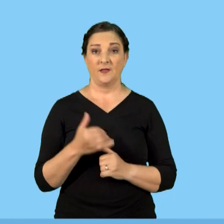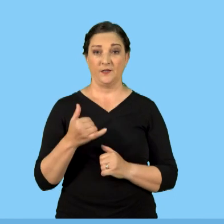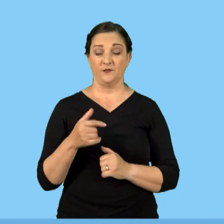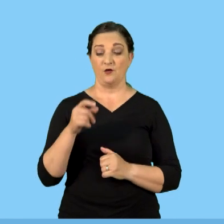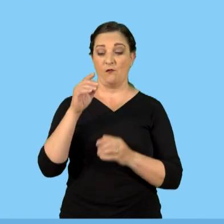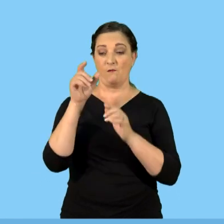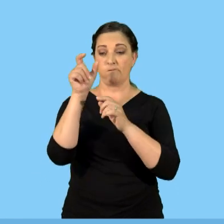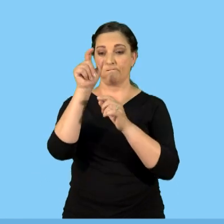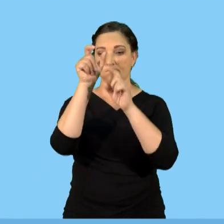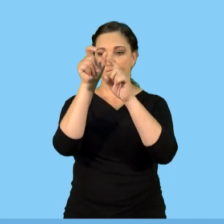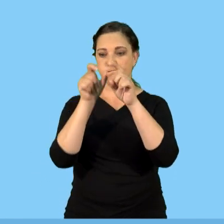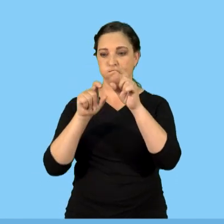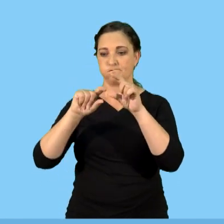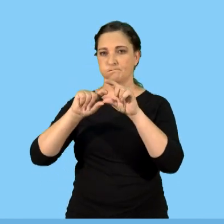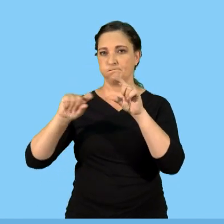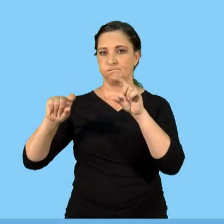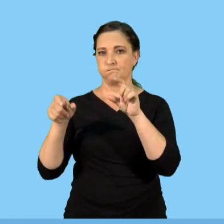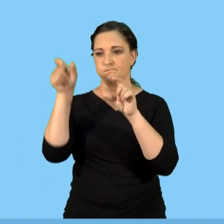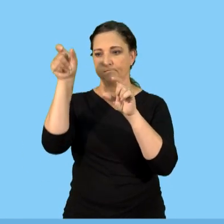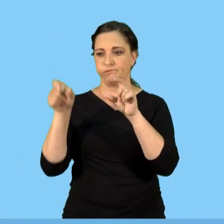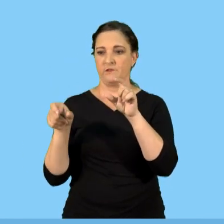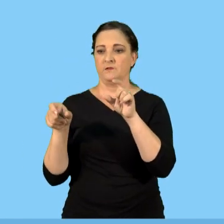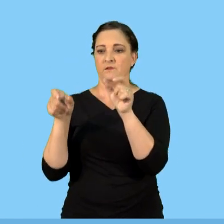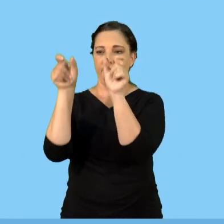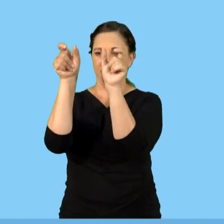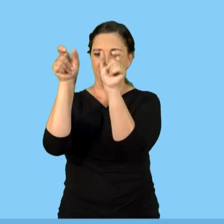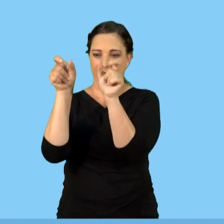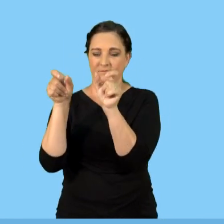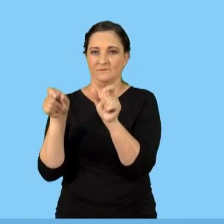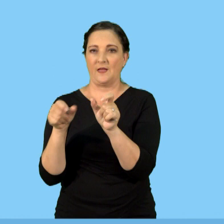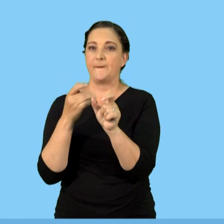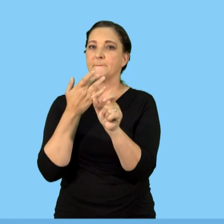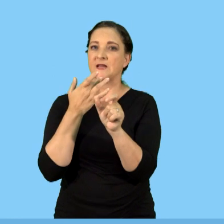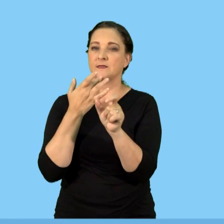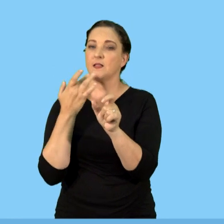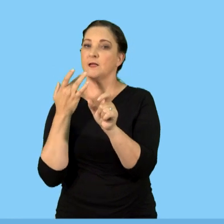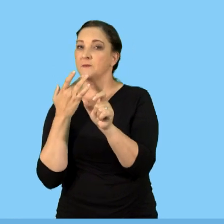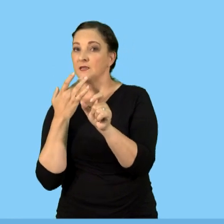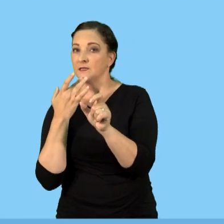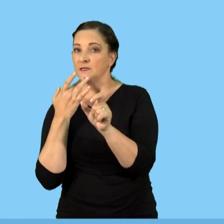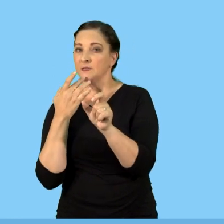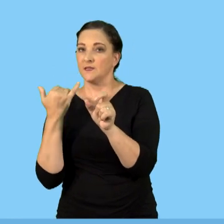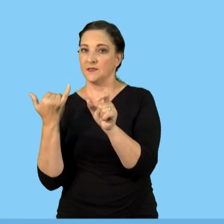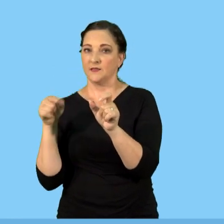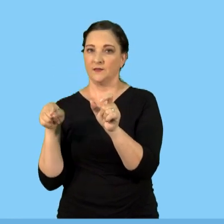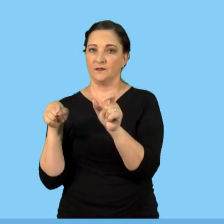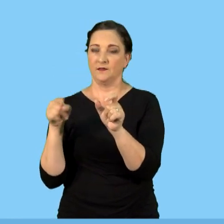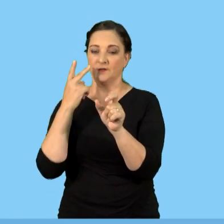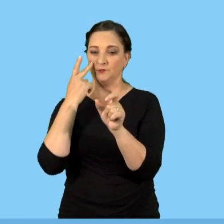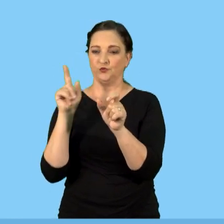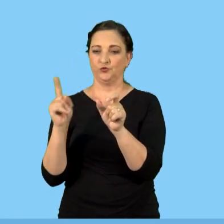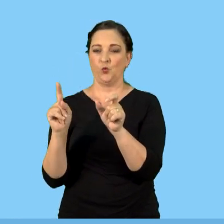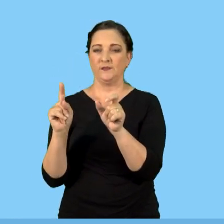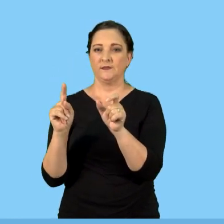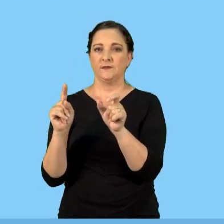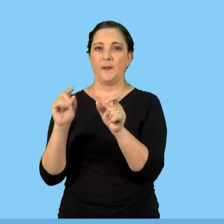going to have our metal here and another metal here that are going to be connected in a battery, if you